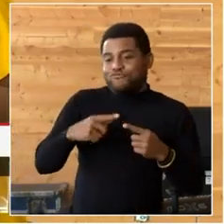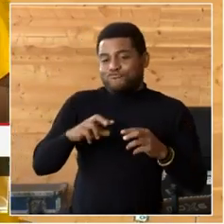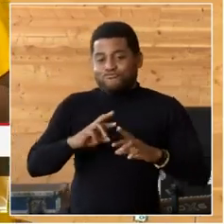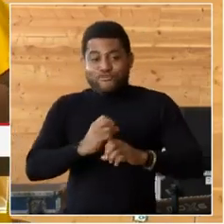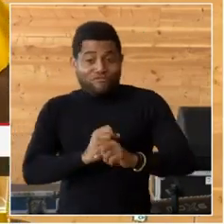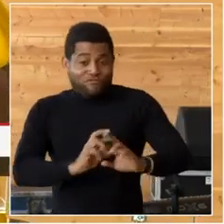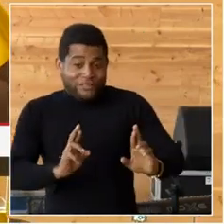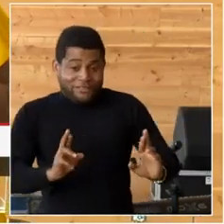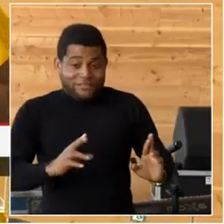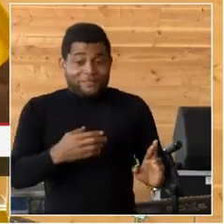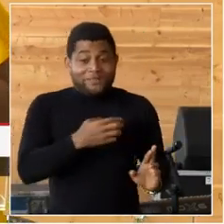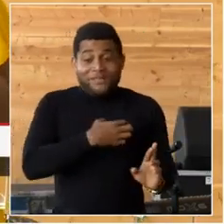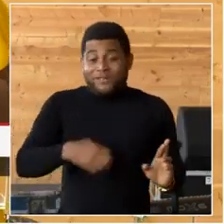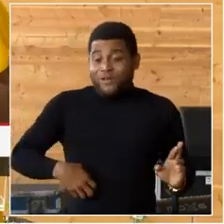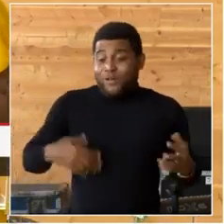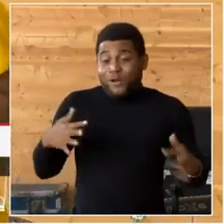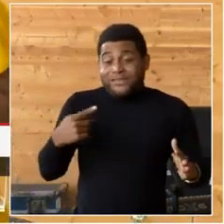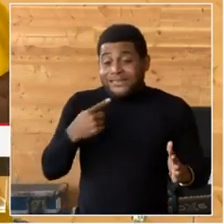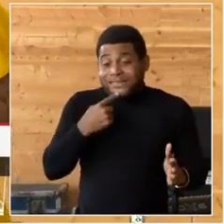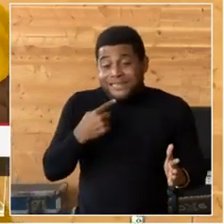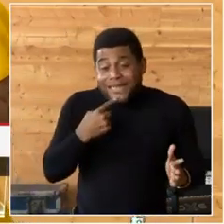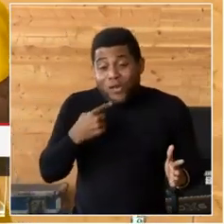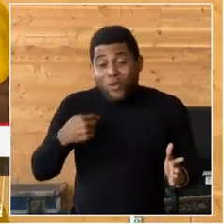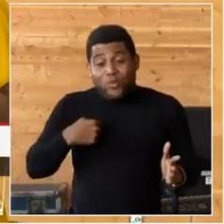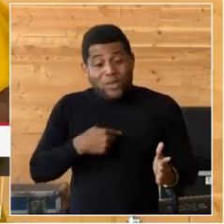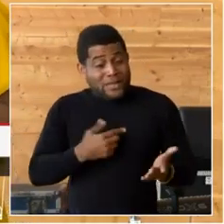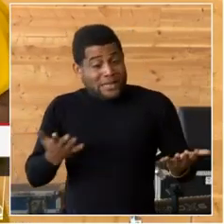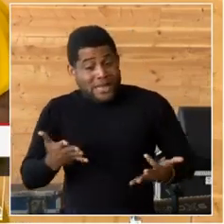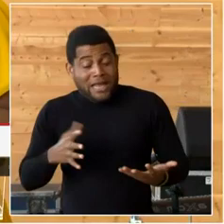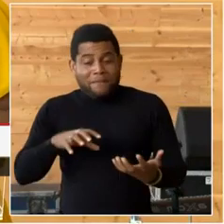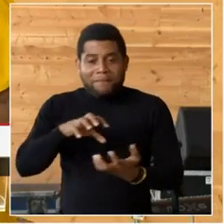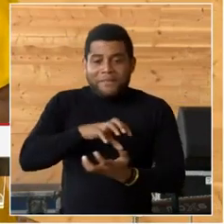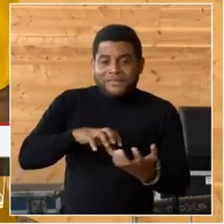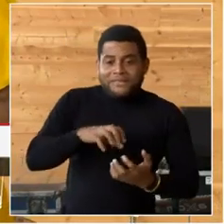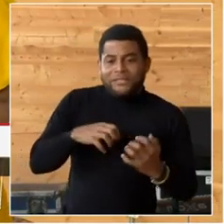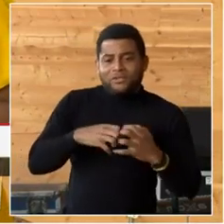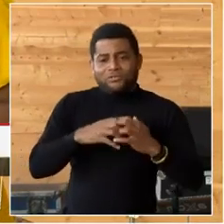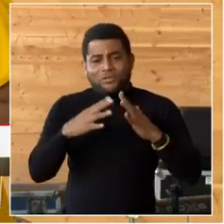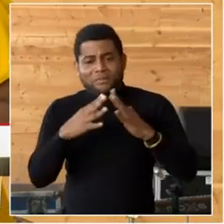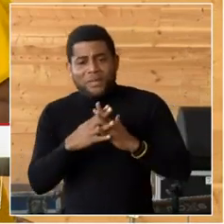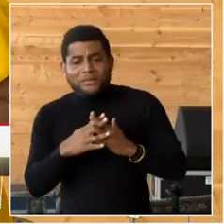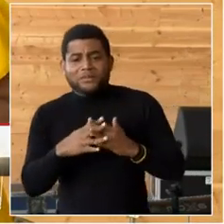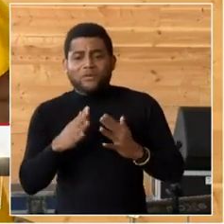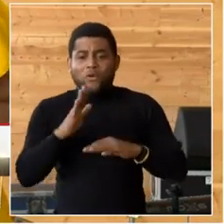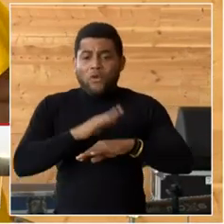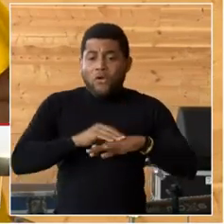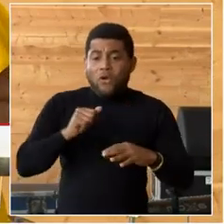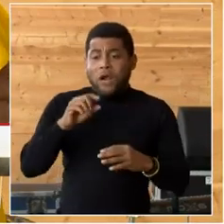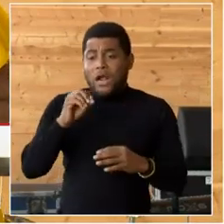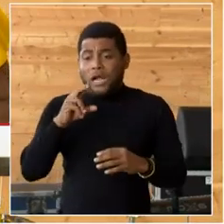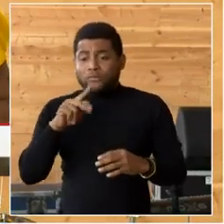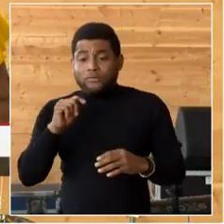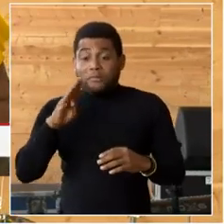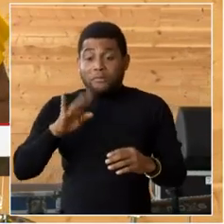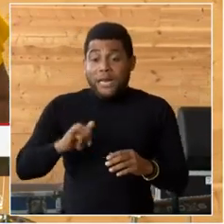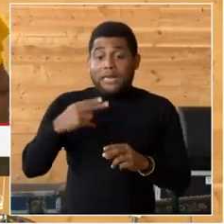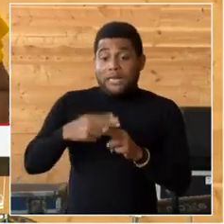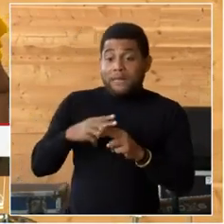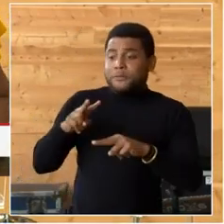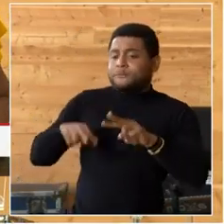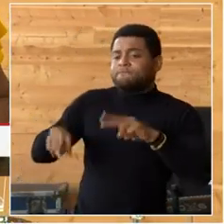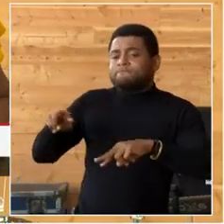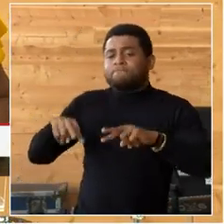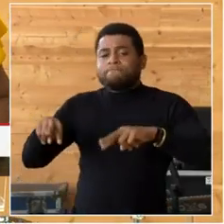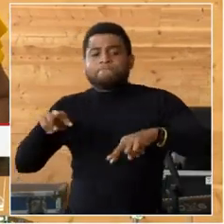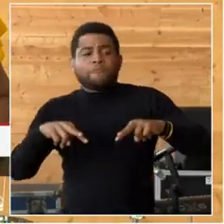the mayor said, we're here to mix. There are entrepreneurs who have been called out by name, and as I look across the room, there